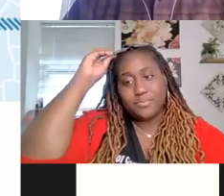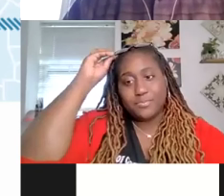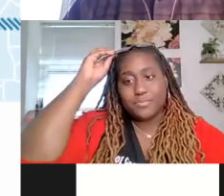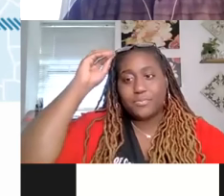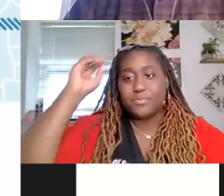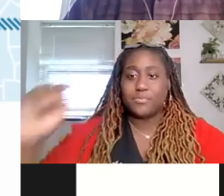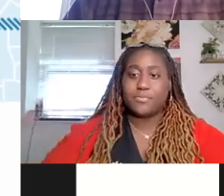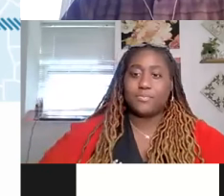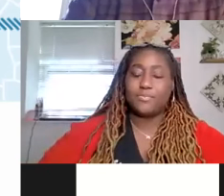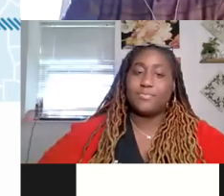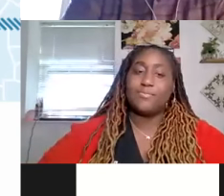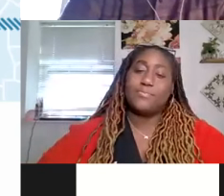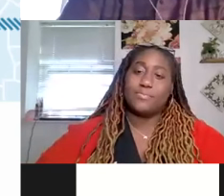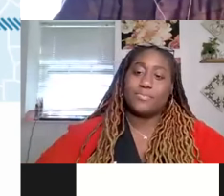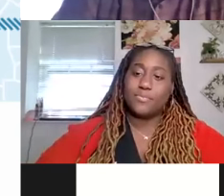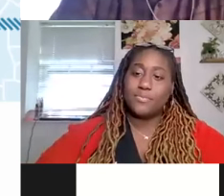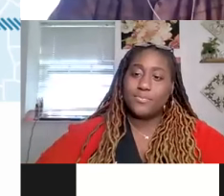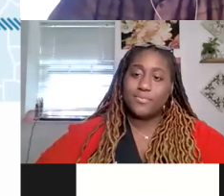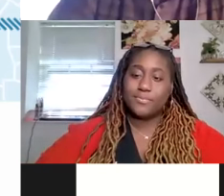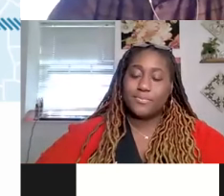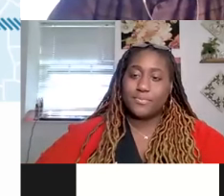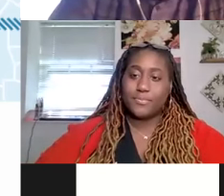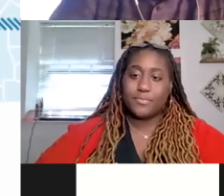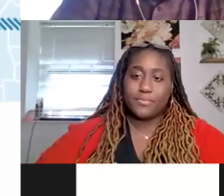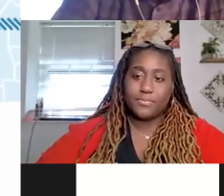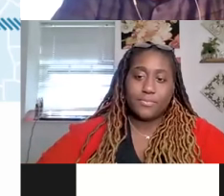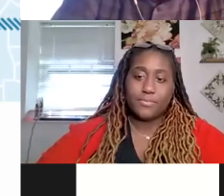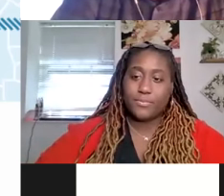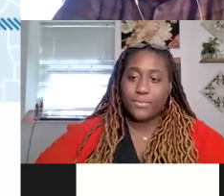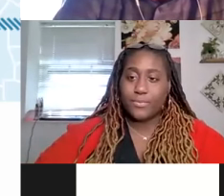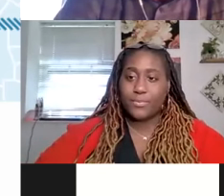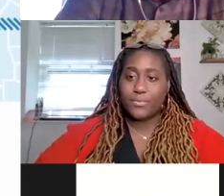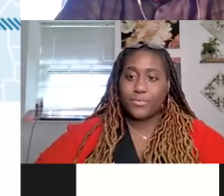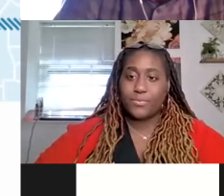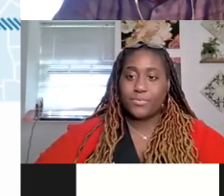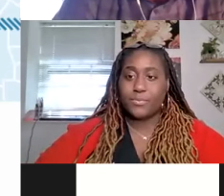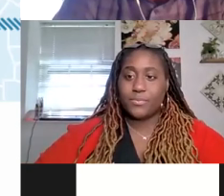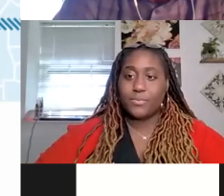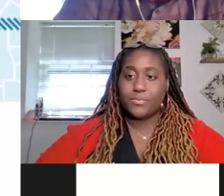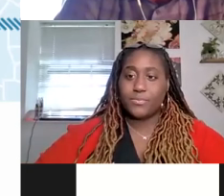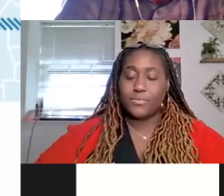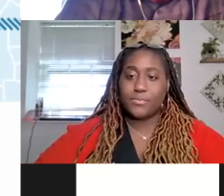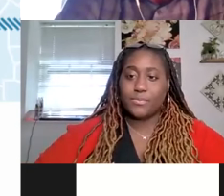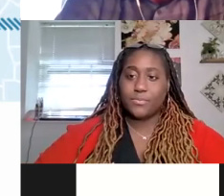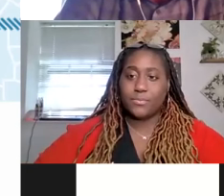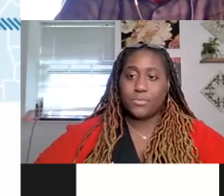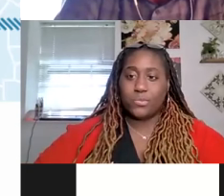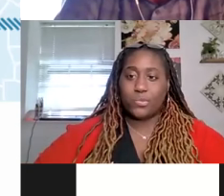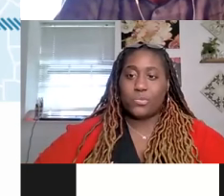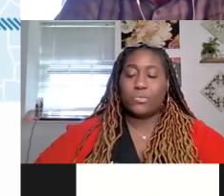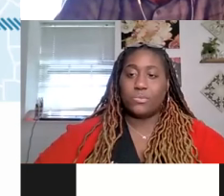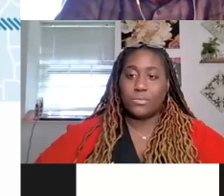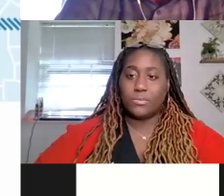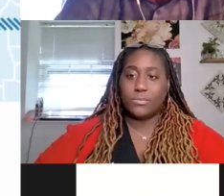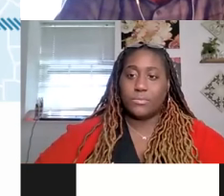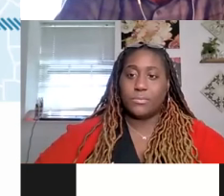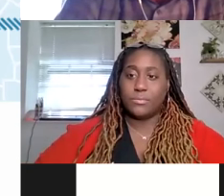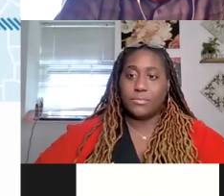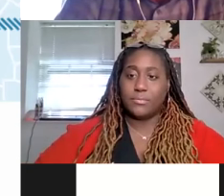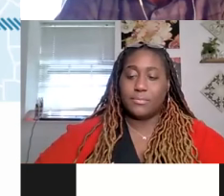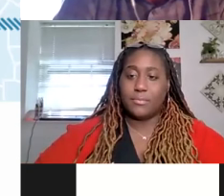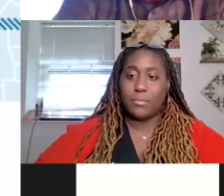doing the work. So it strikes me this is not a set of policies that can be promulgated from a state to